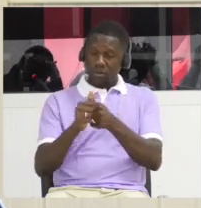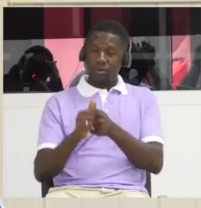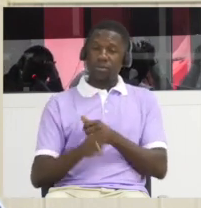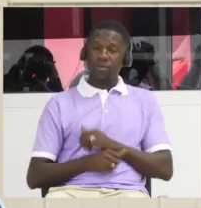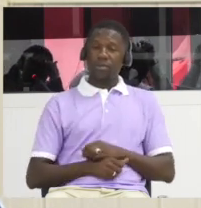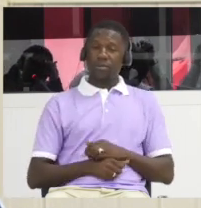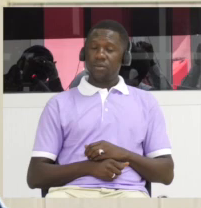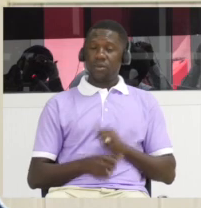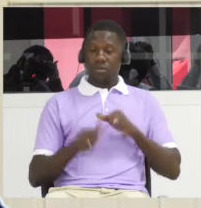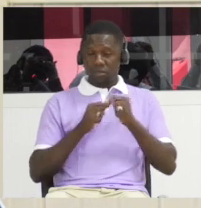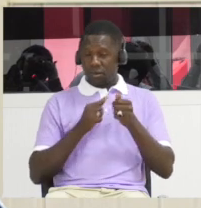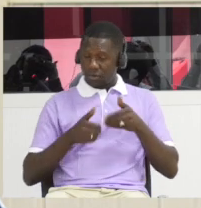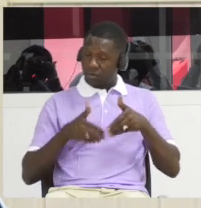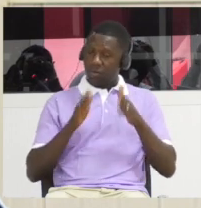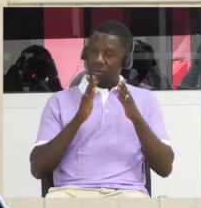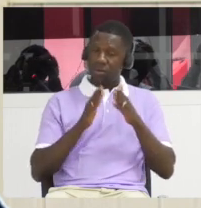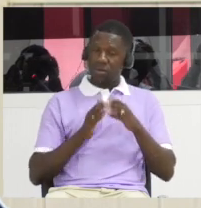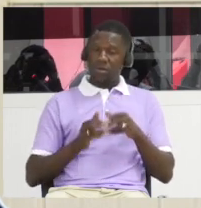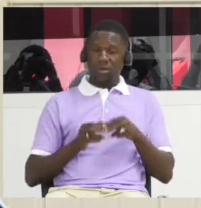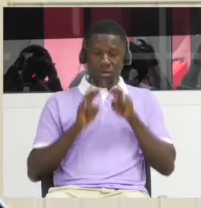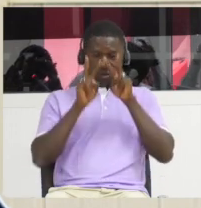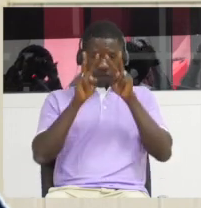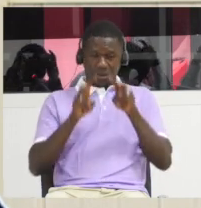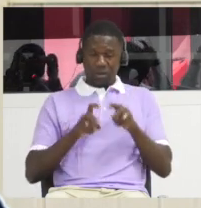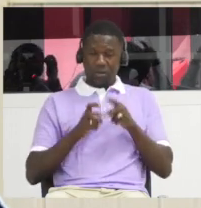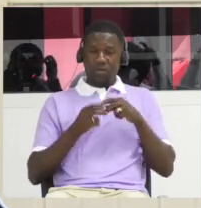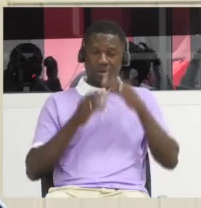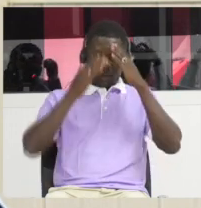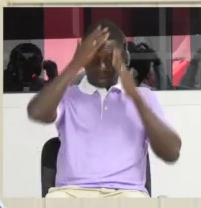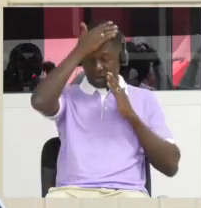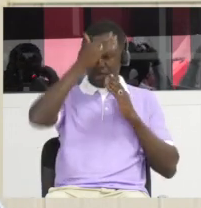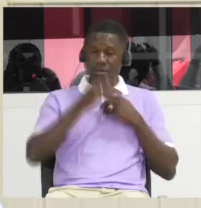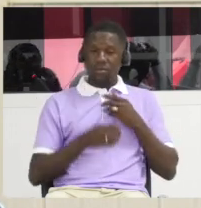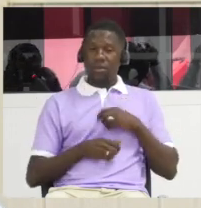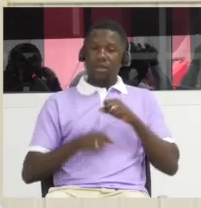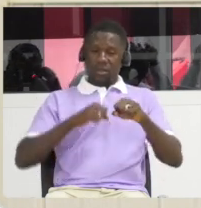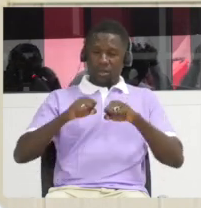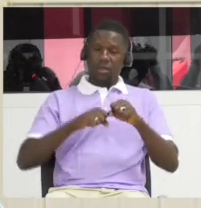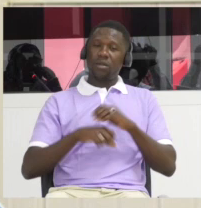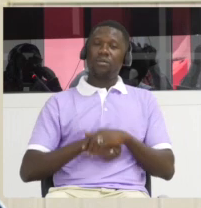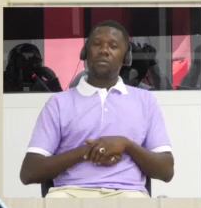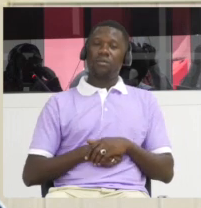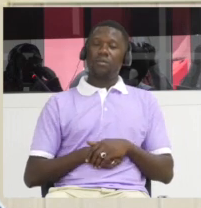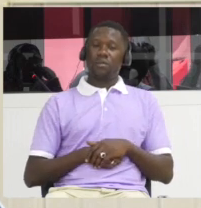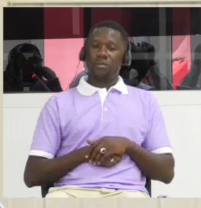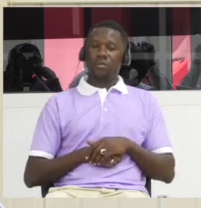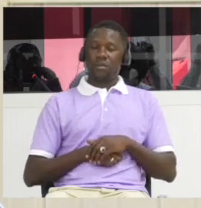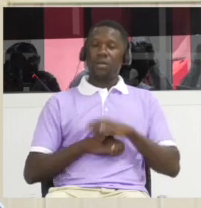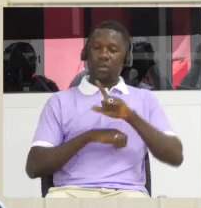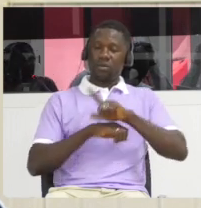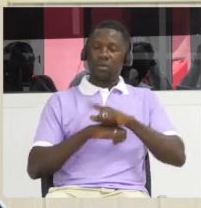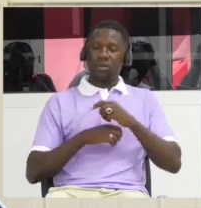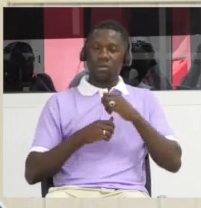way that oversight of the army can be exercised by a civilian